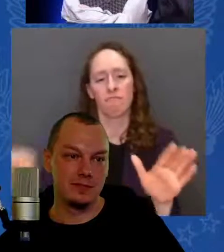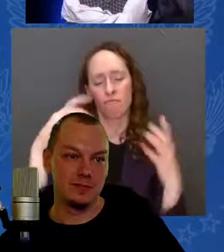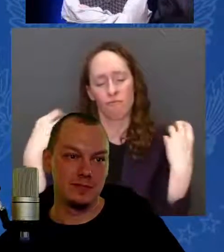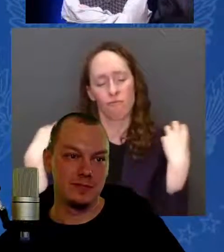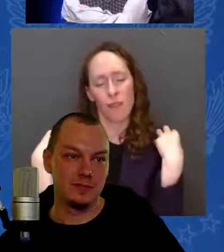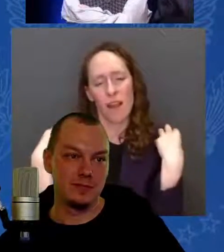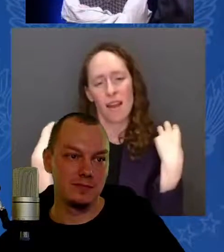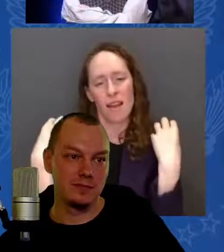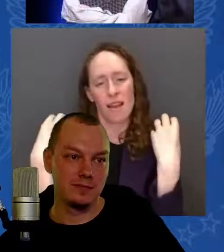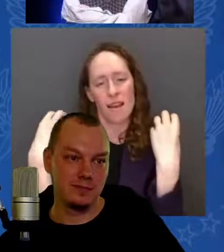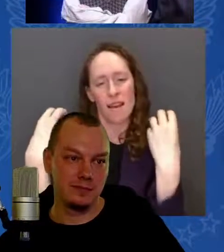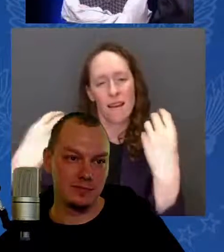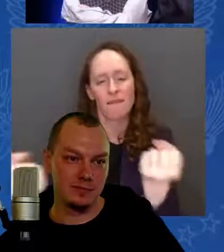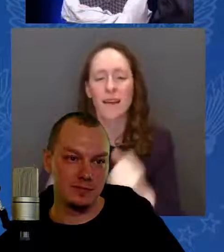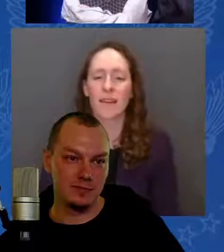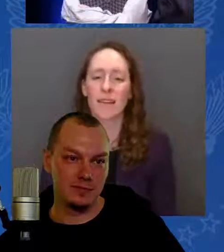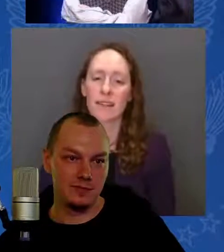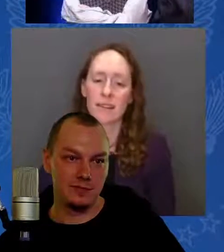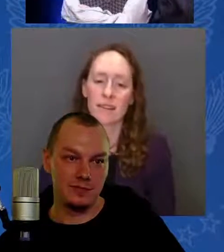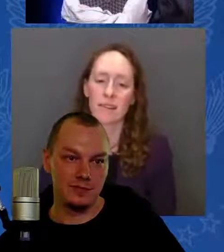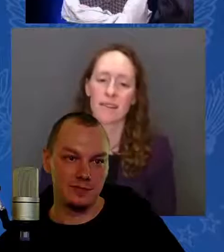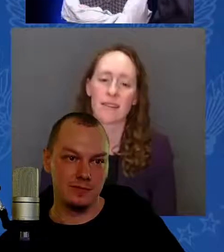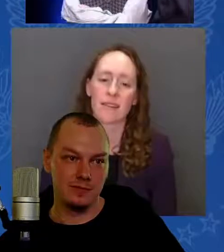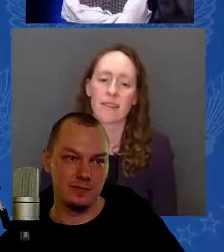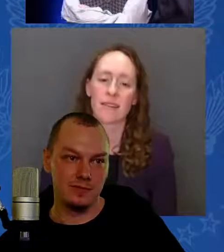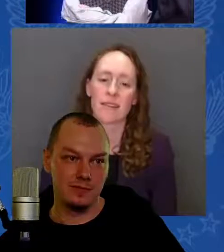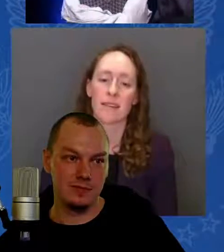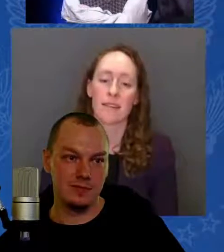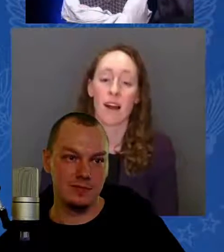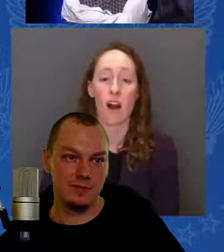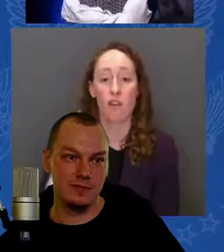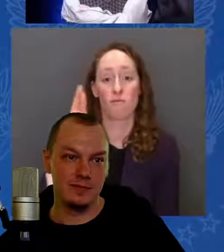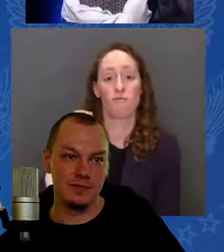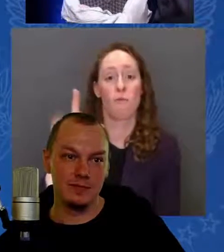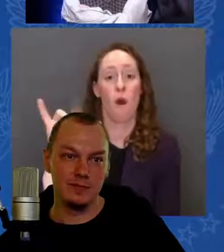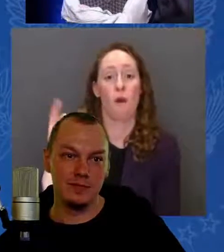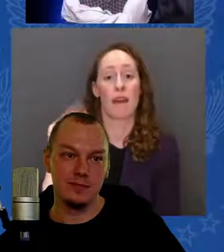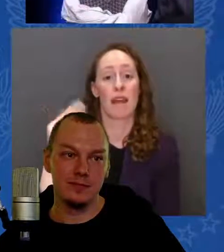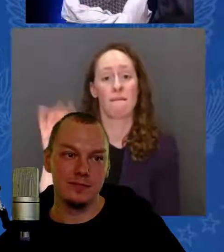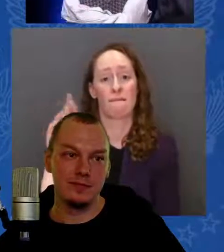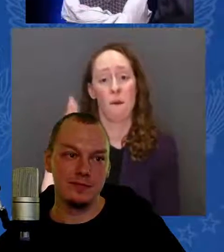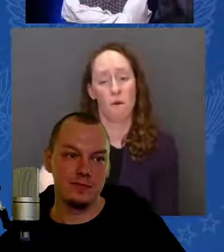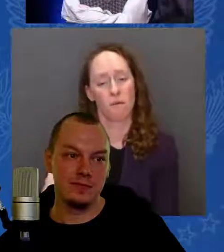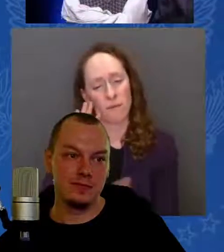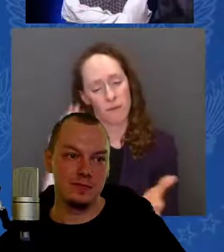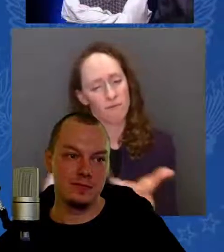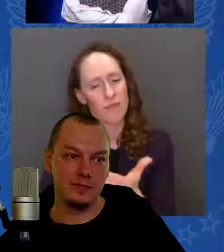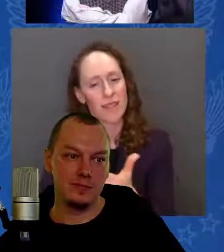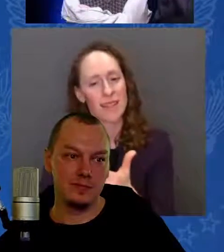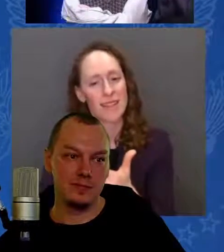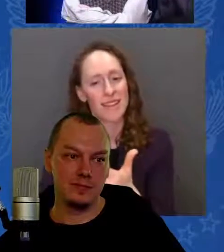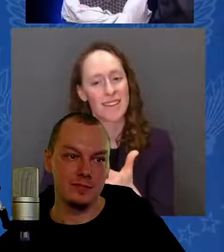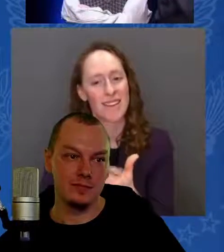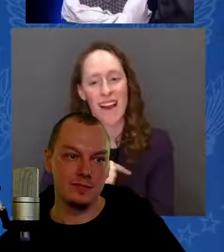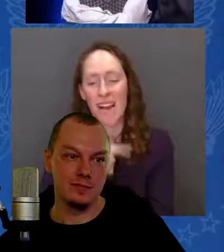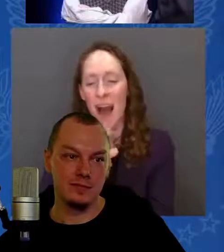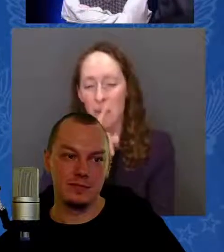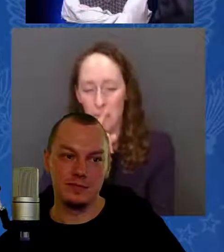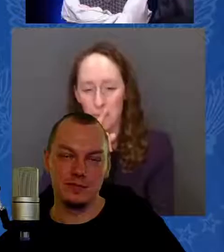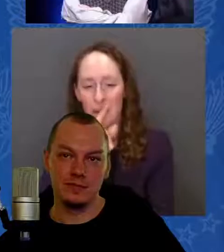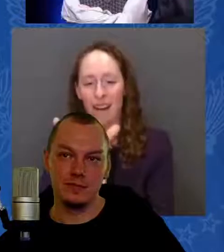And what did I say? I said rolling fork, rolling stone. I got my mind going